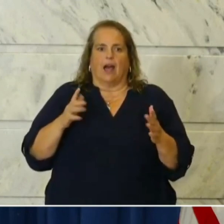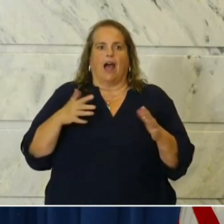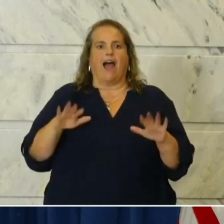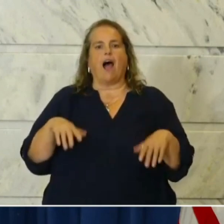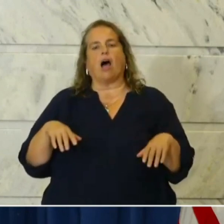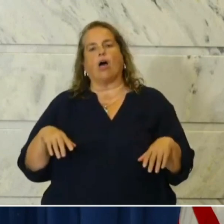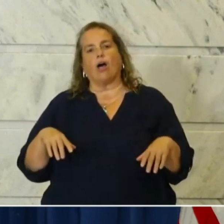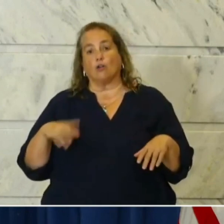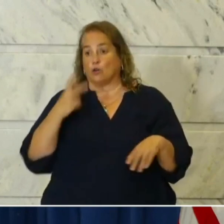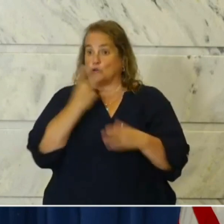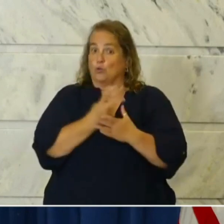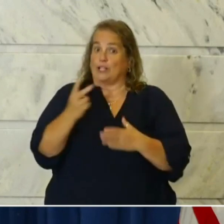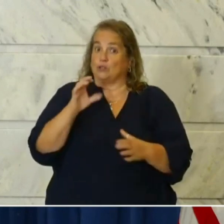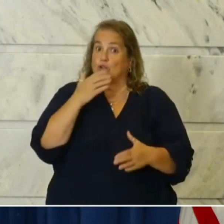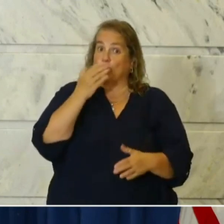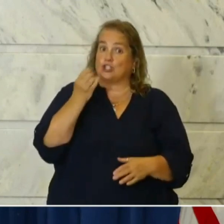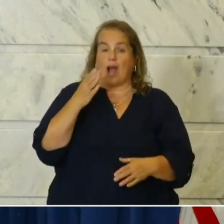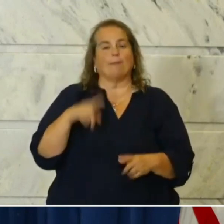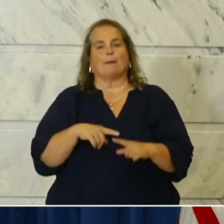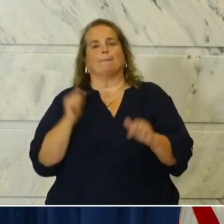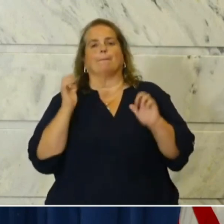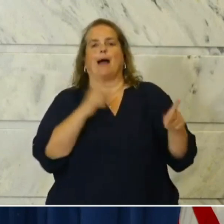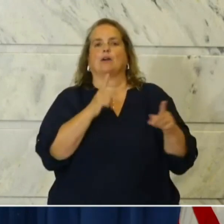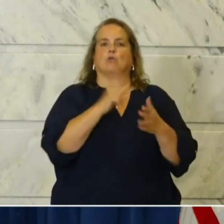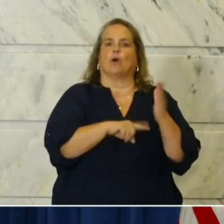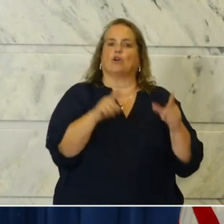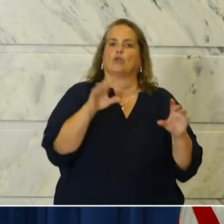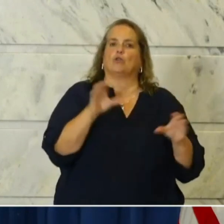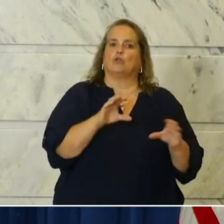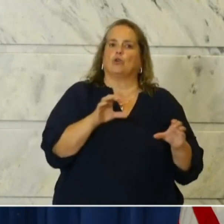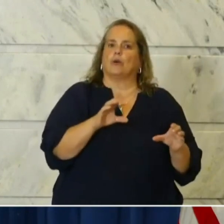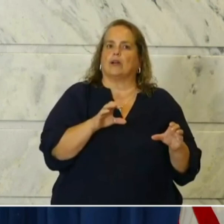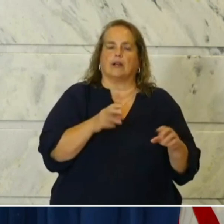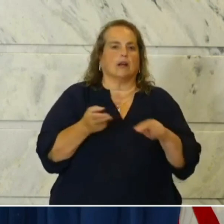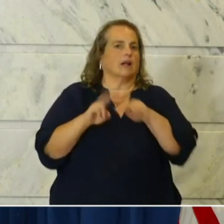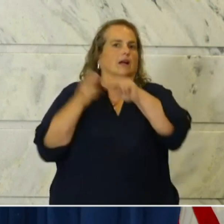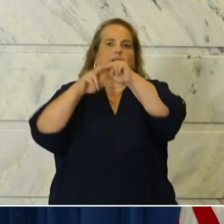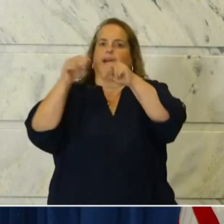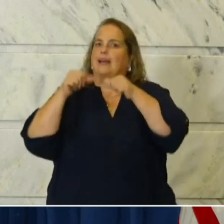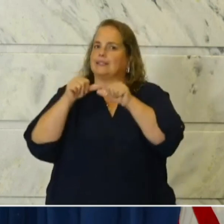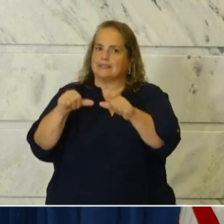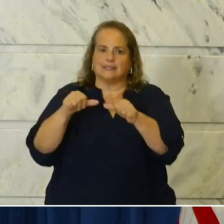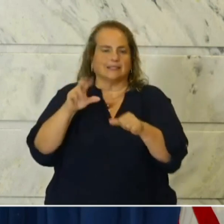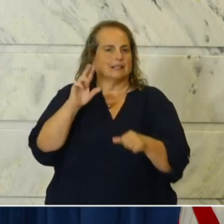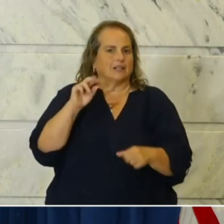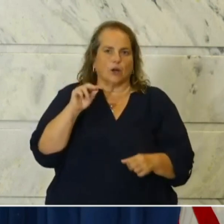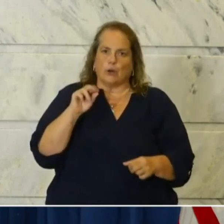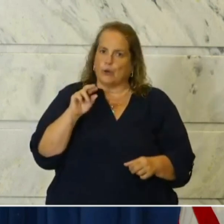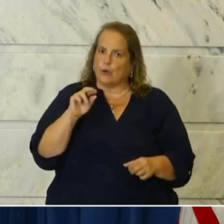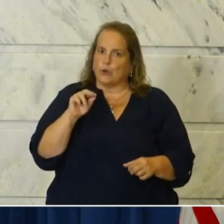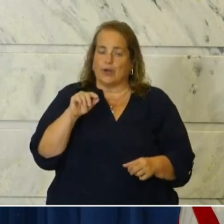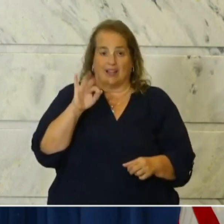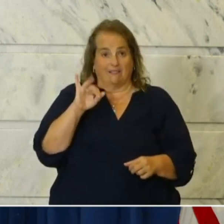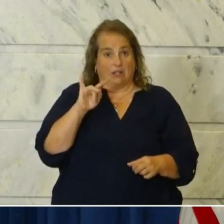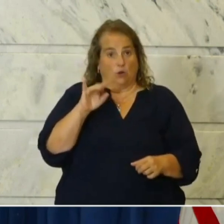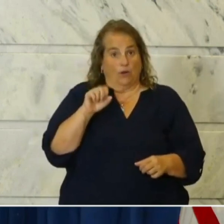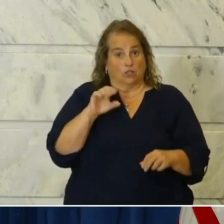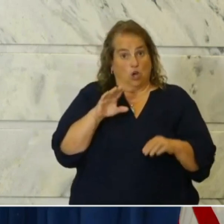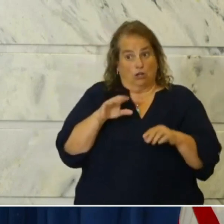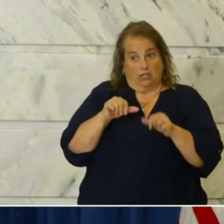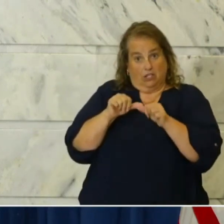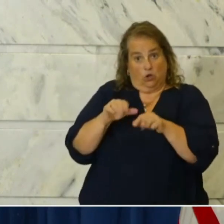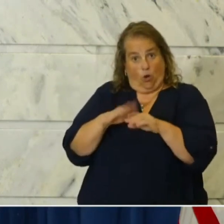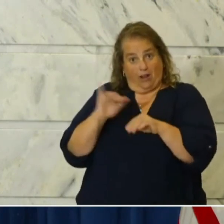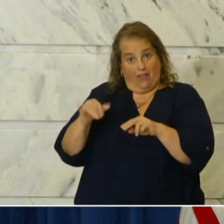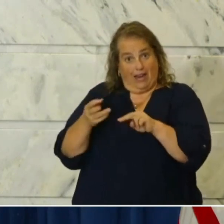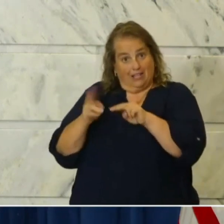2 weeks and then go back to what we were doing, and it continued to escalate. If it was on that escalation, I would